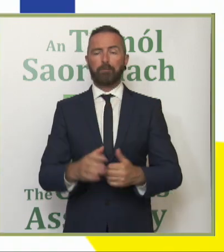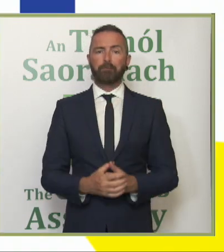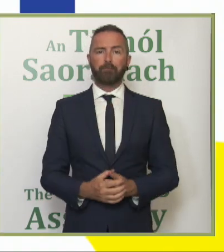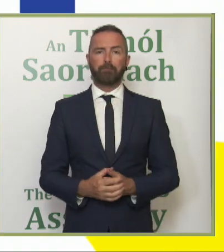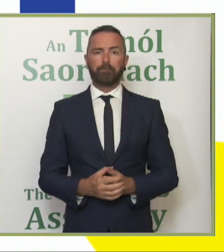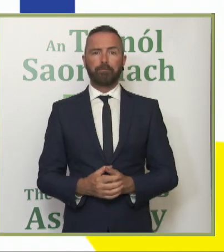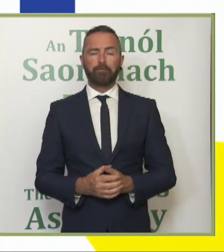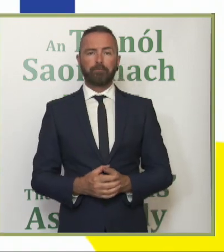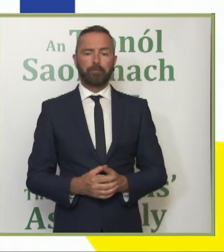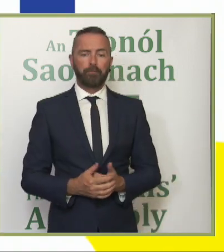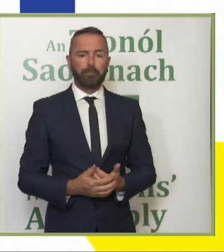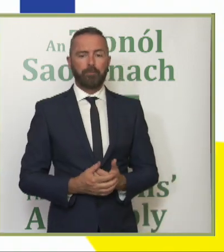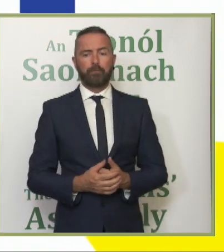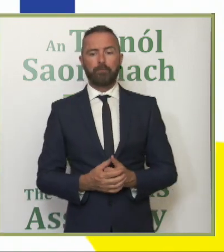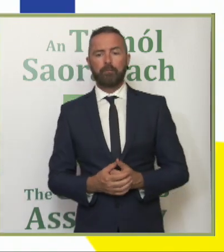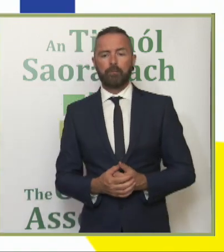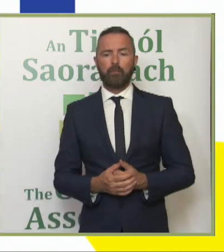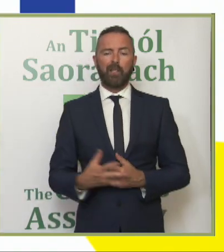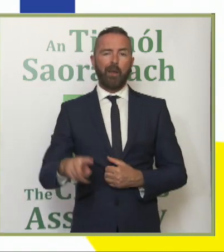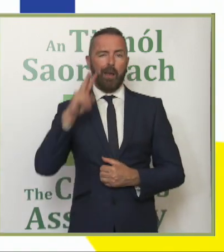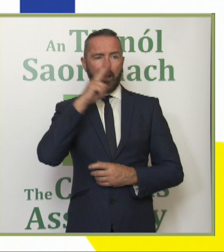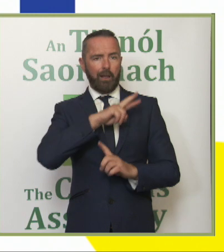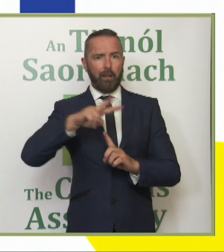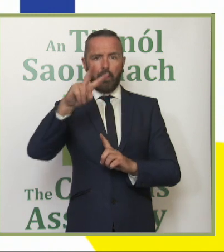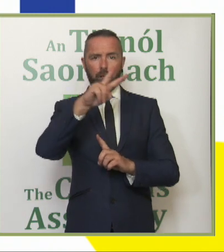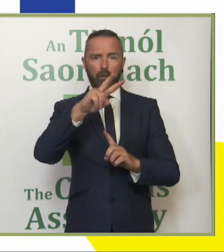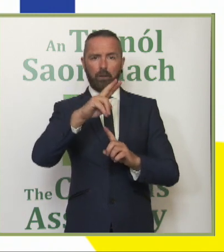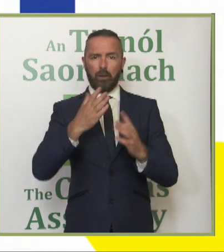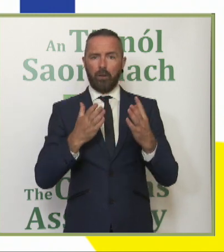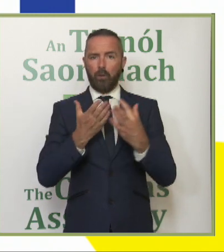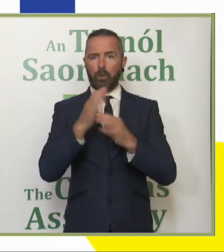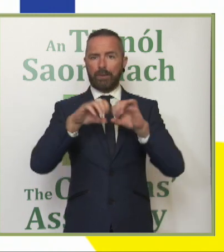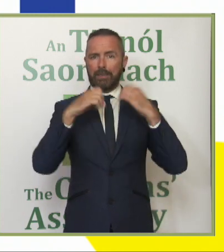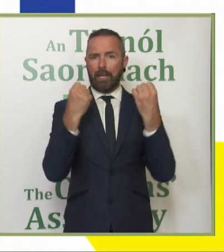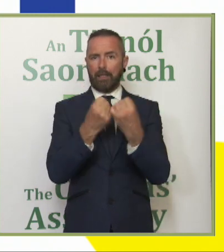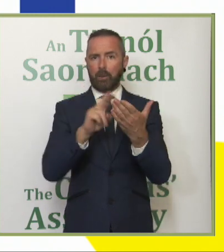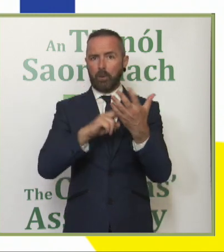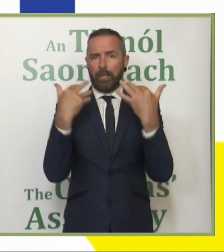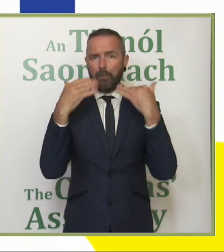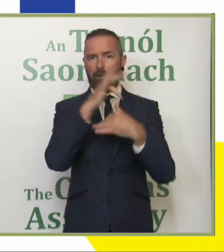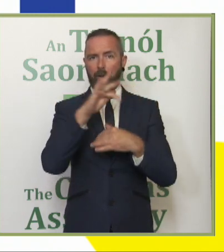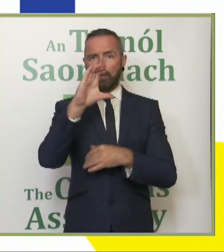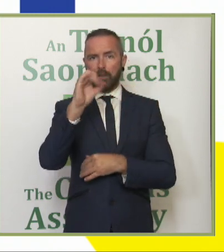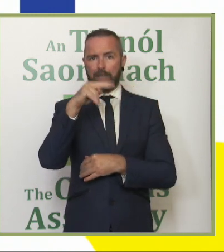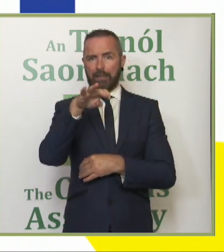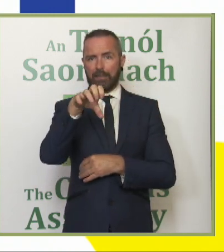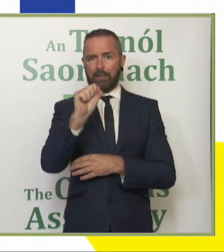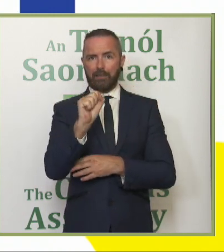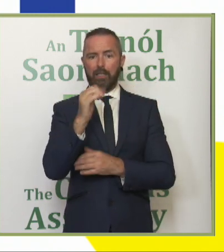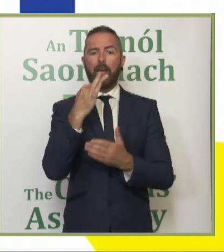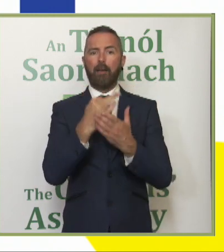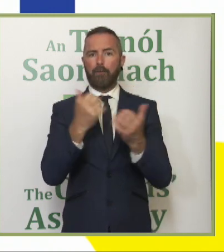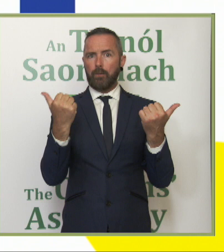look at drug use across society, we use data from the census, and there's a number of indicators that are used